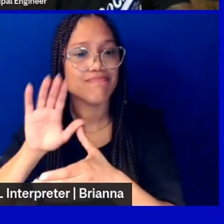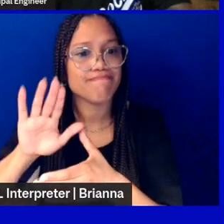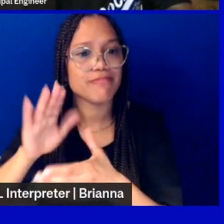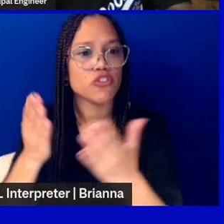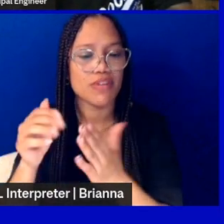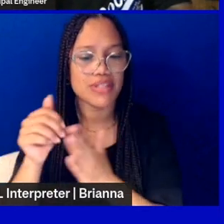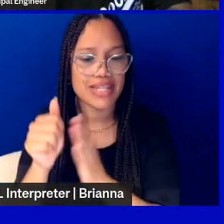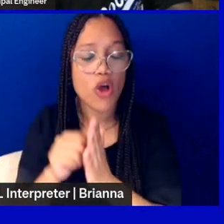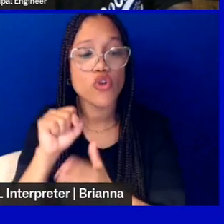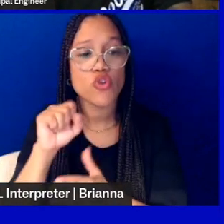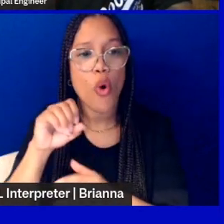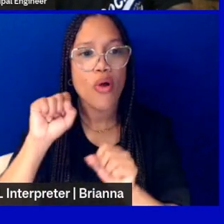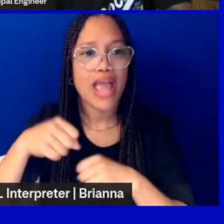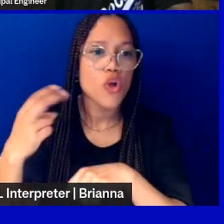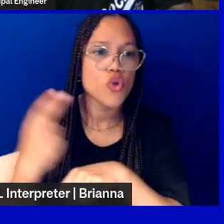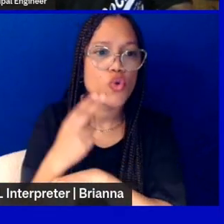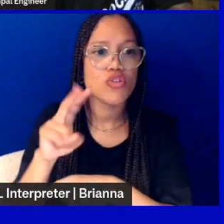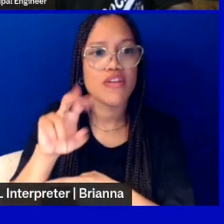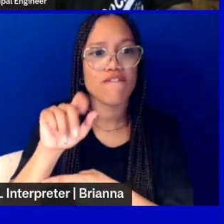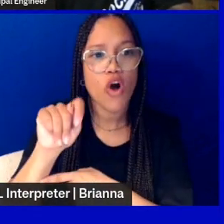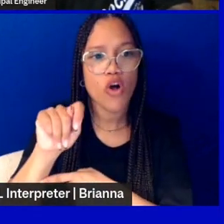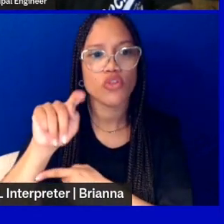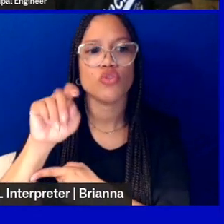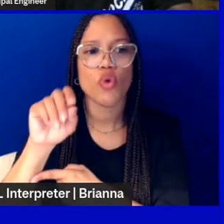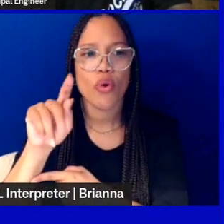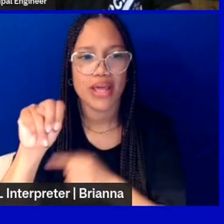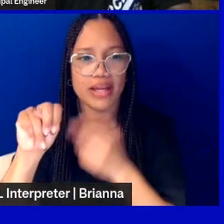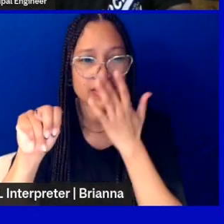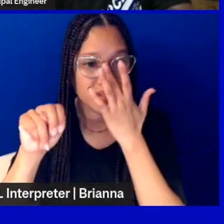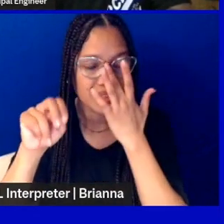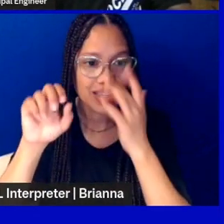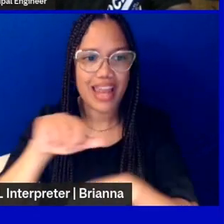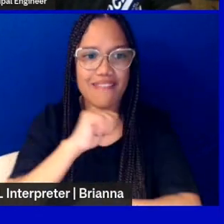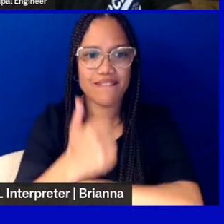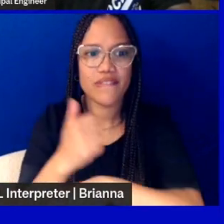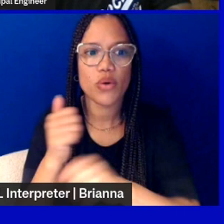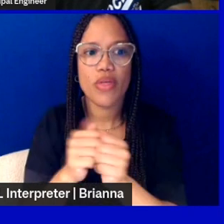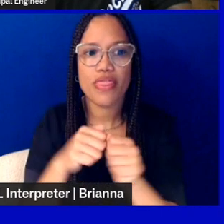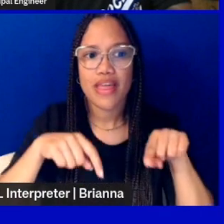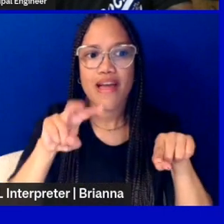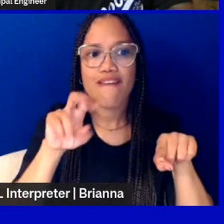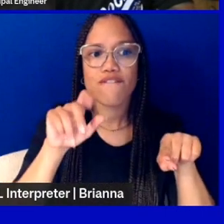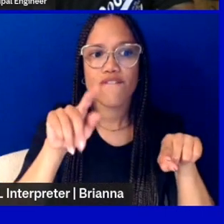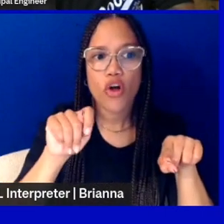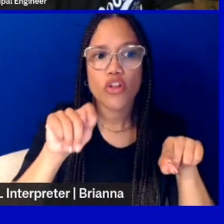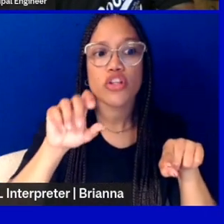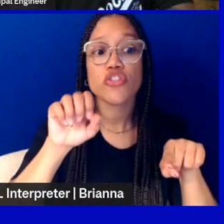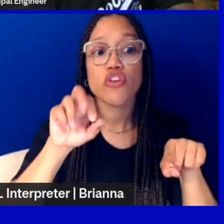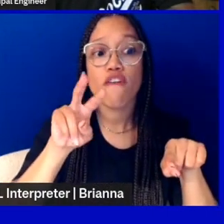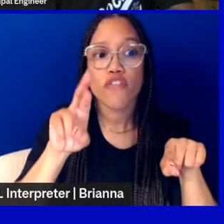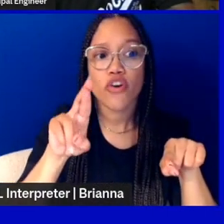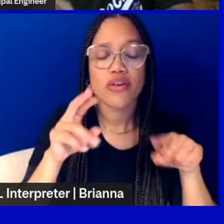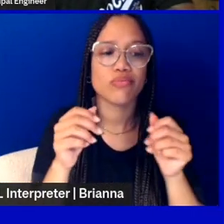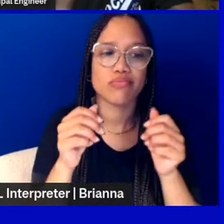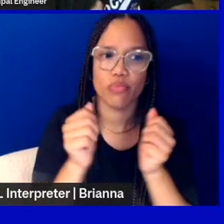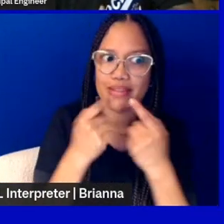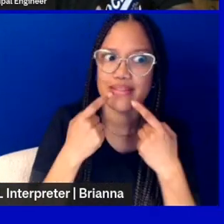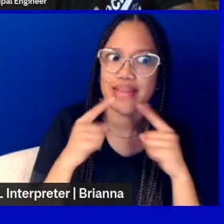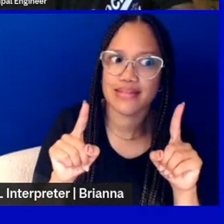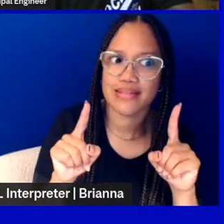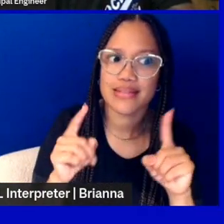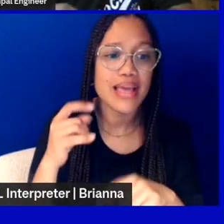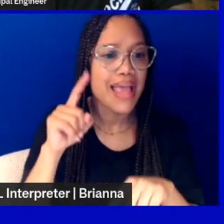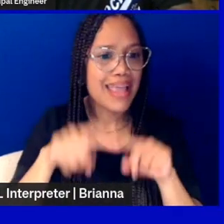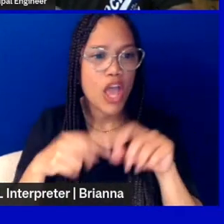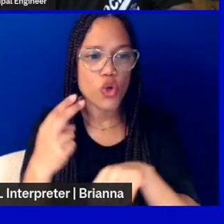of the Vault tokens. They can authenticate with the Vault server successfully. If you're not using